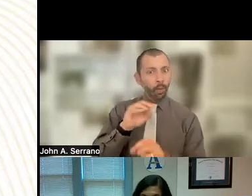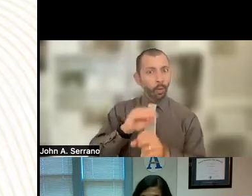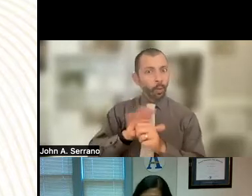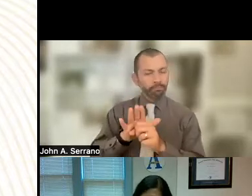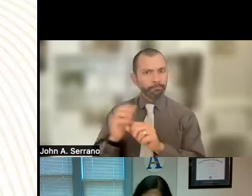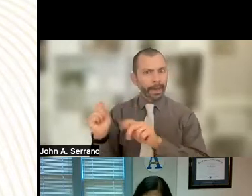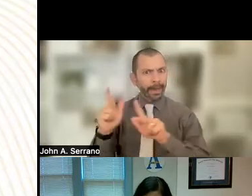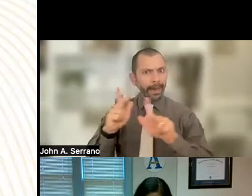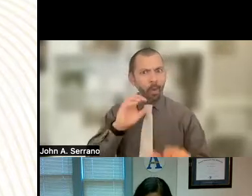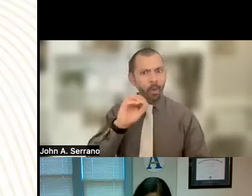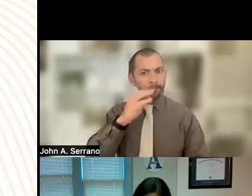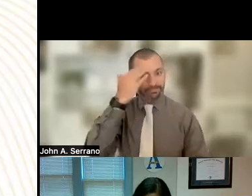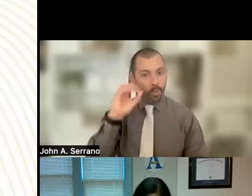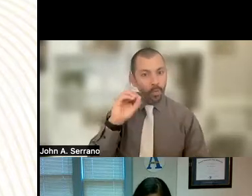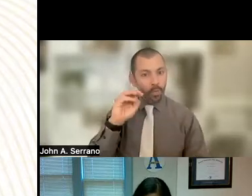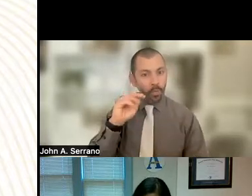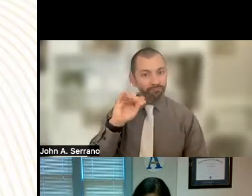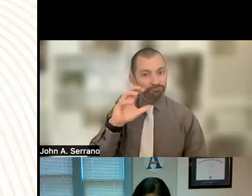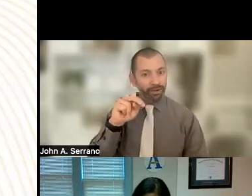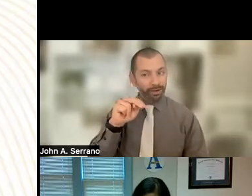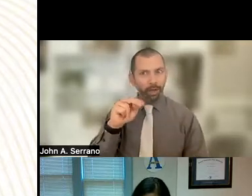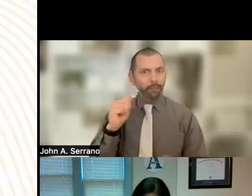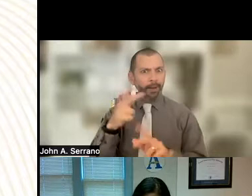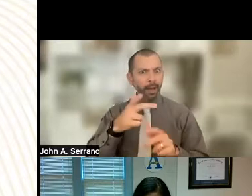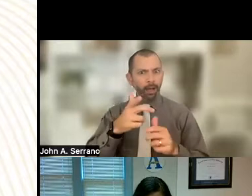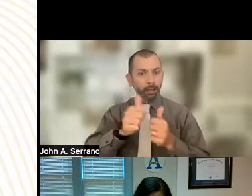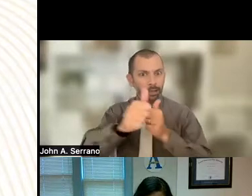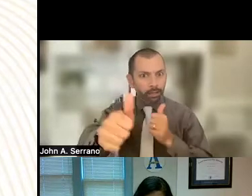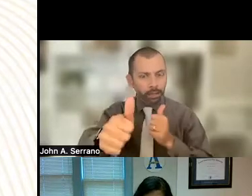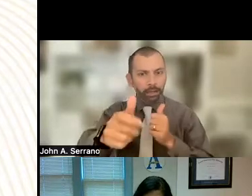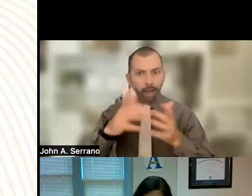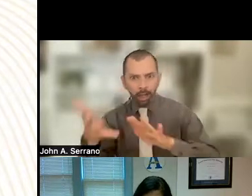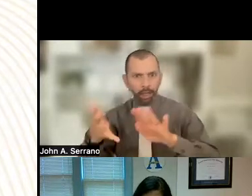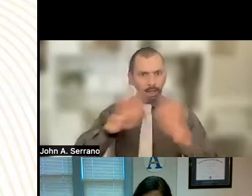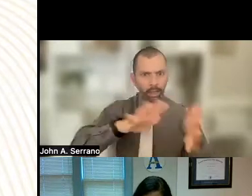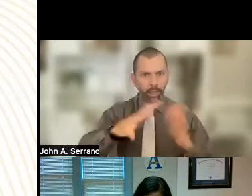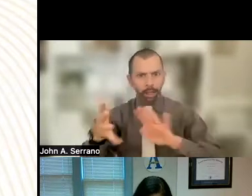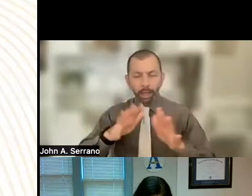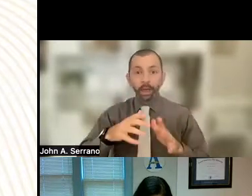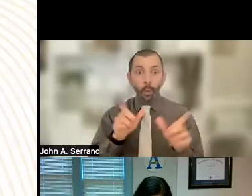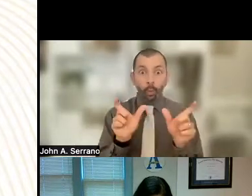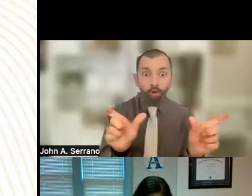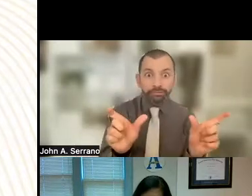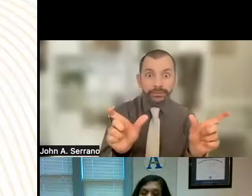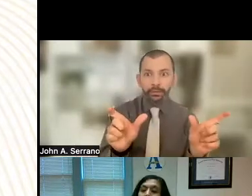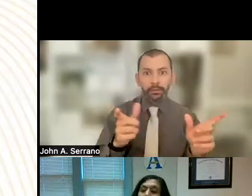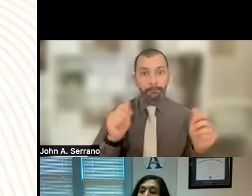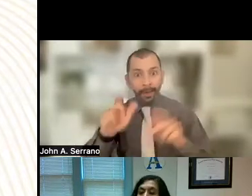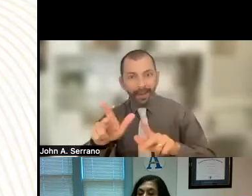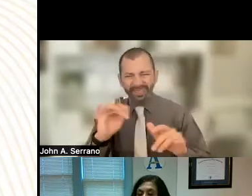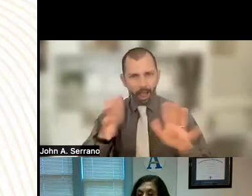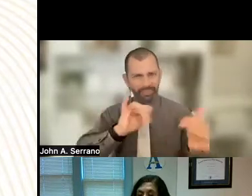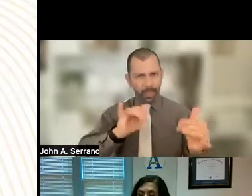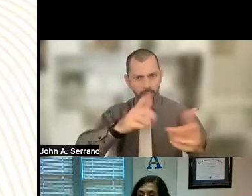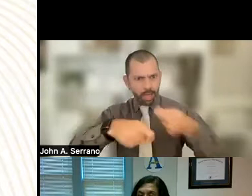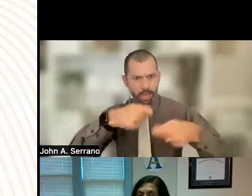And December and January, COVID numbers were going back up because of Omicron, which meant going back to remote. And the changing mode